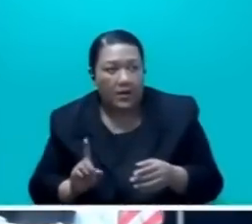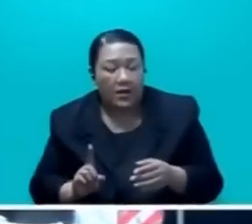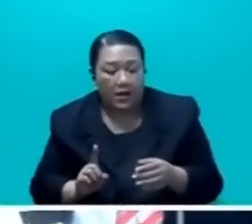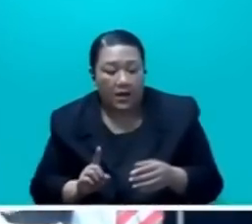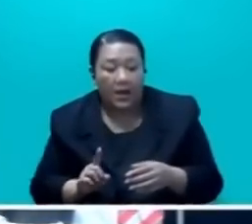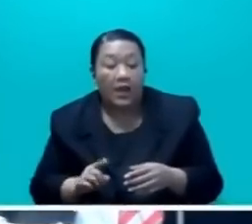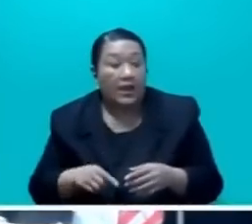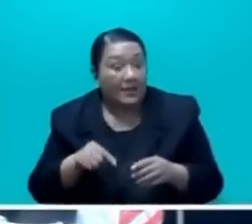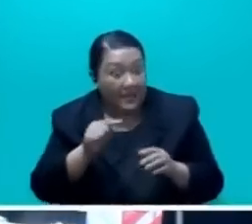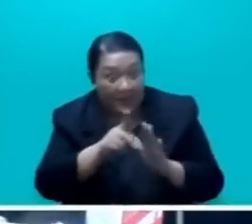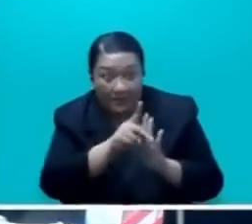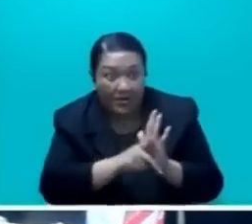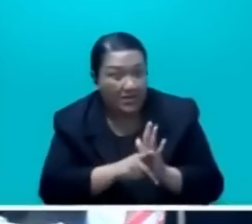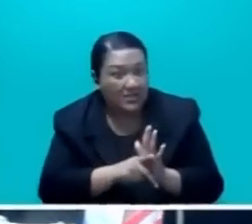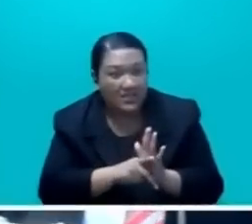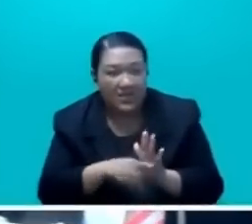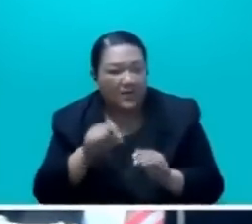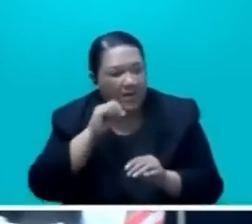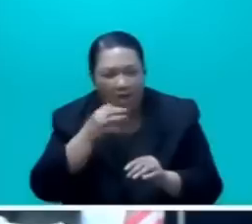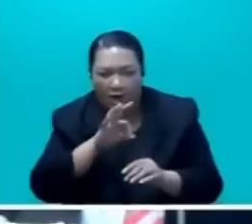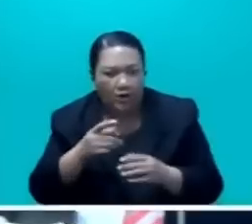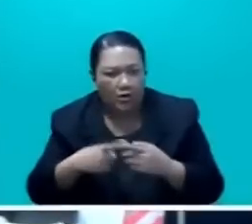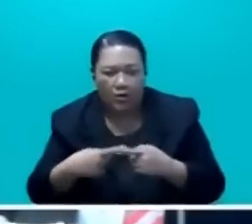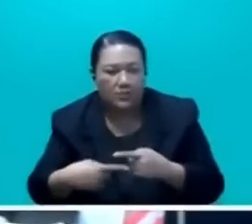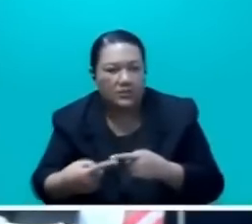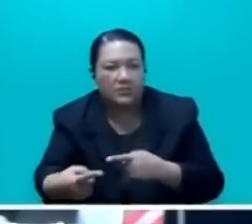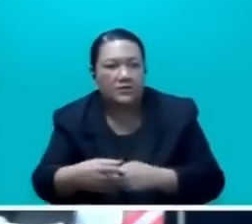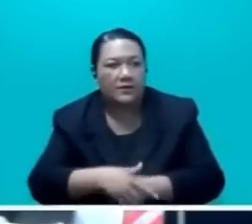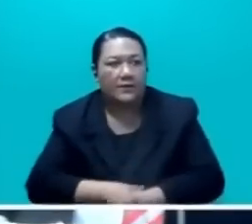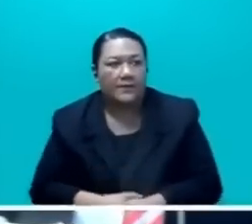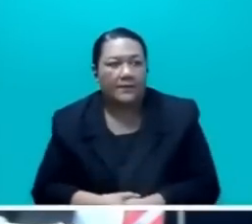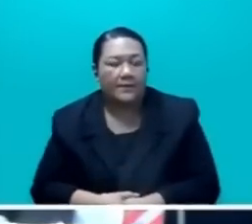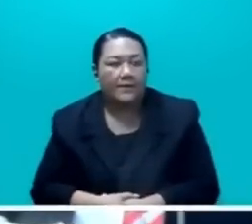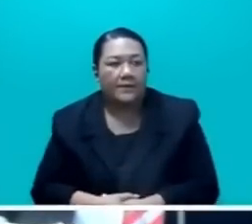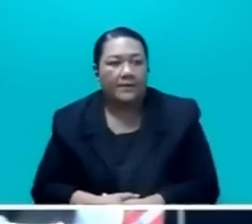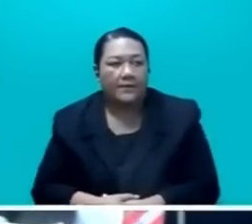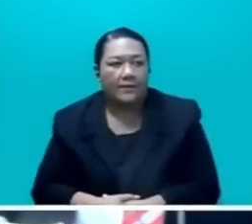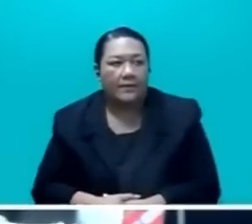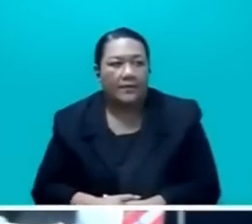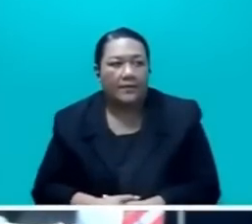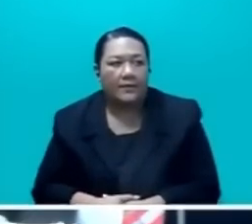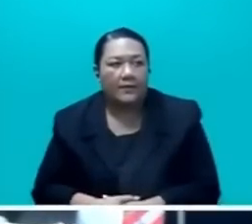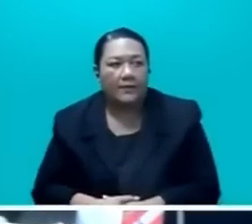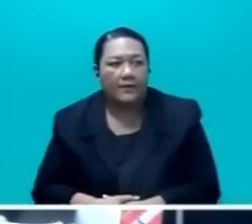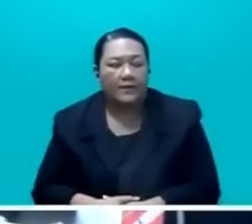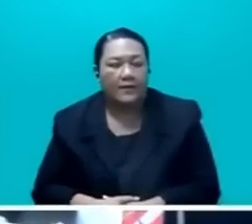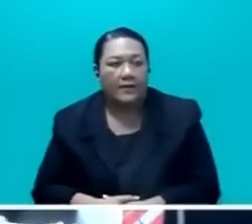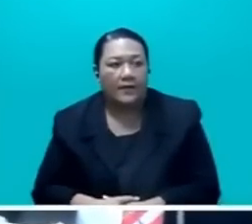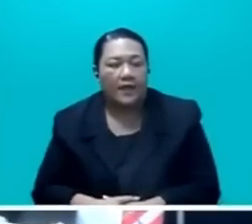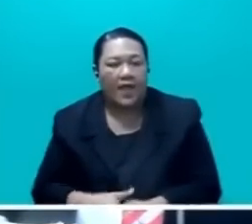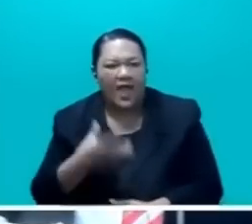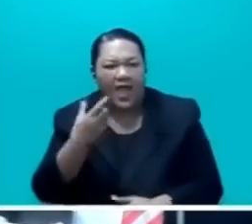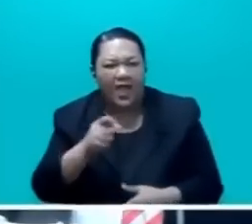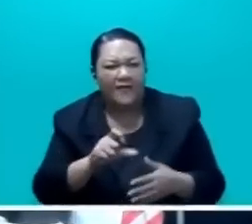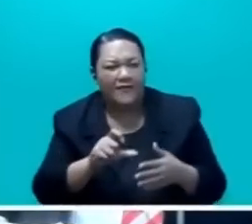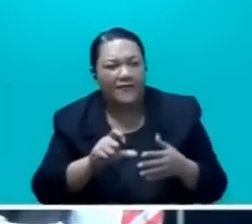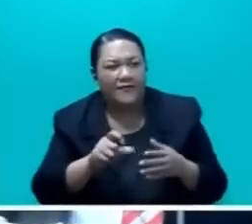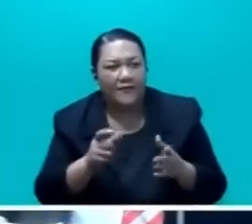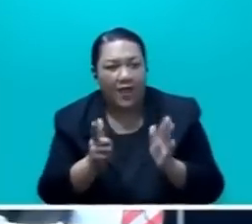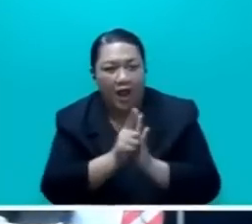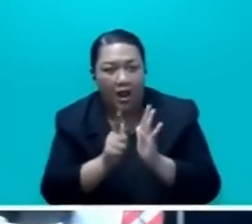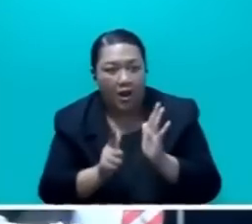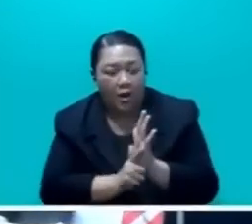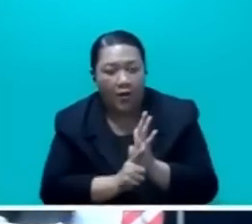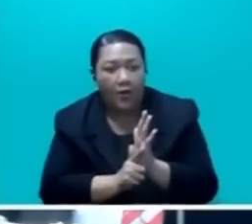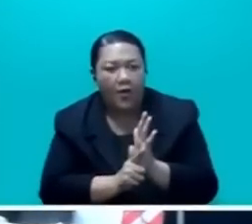continue. Mr. Speaker, sir, the Media Industry Development Act 2010 is a highly controversial law, and many have questioned how this law came